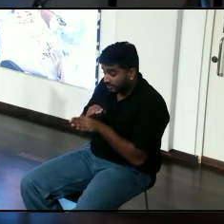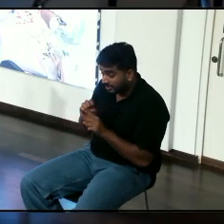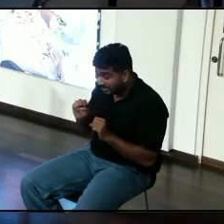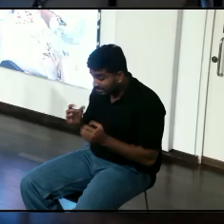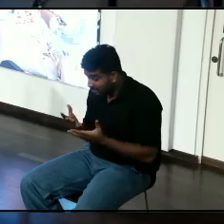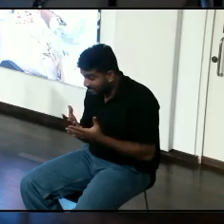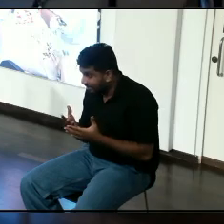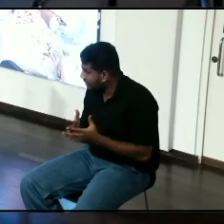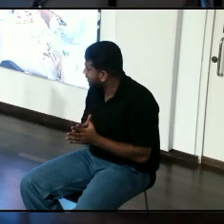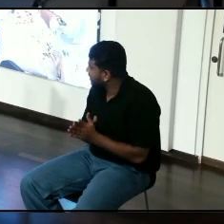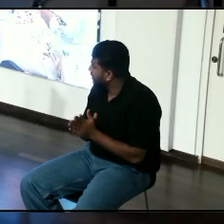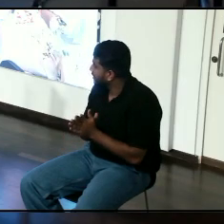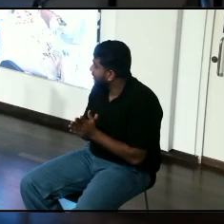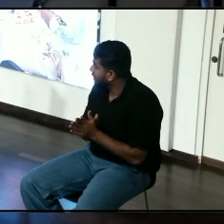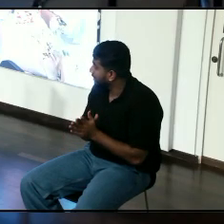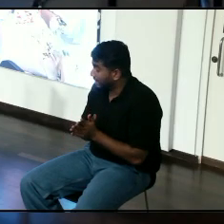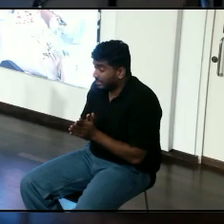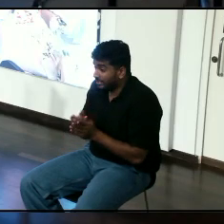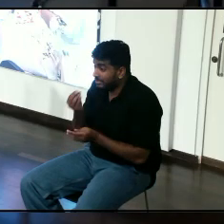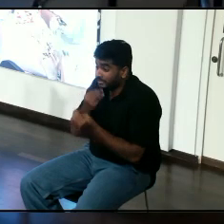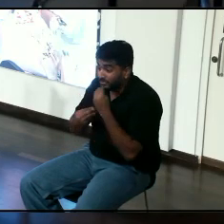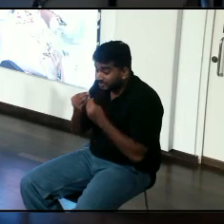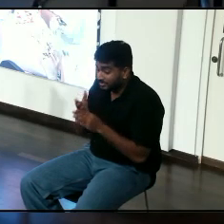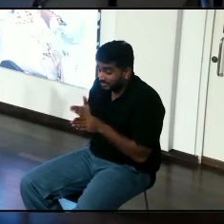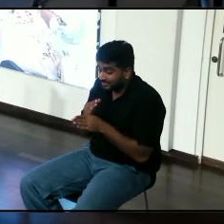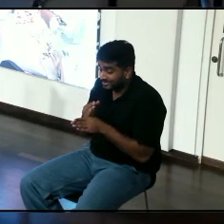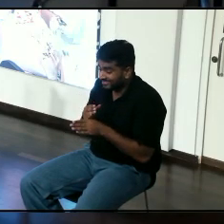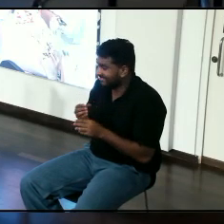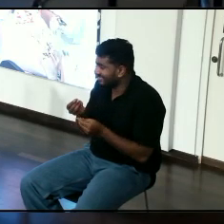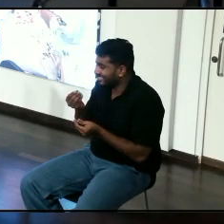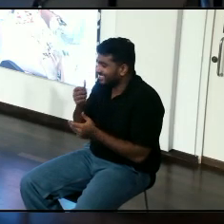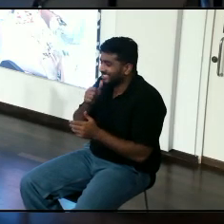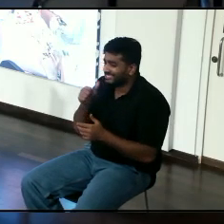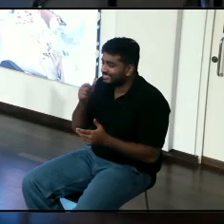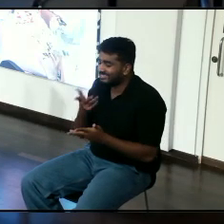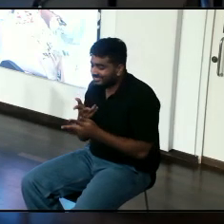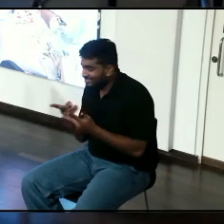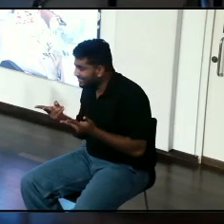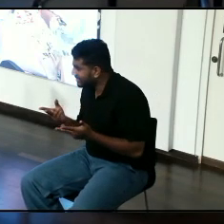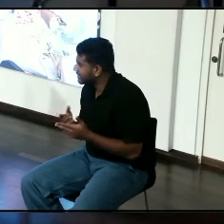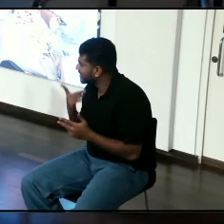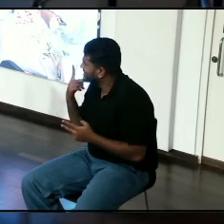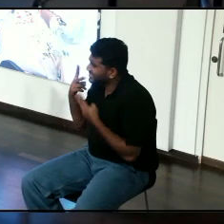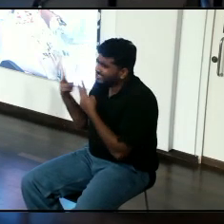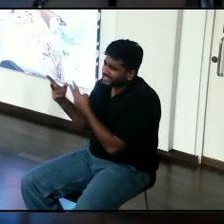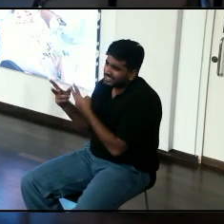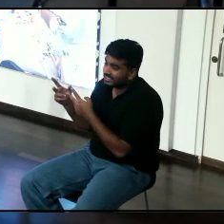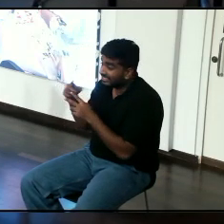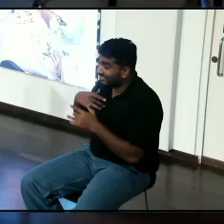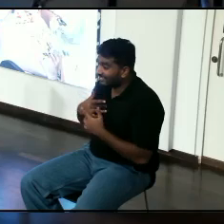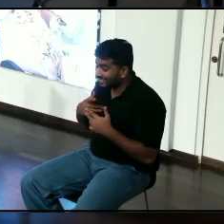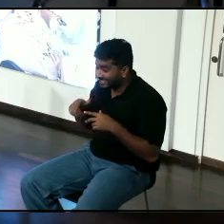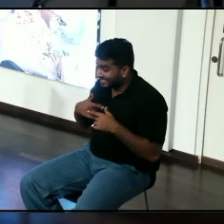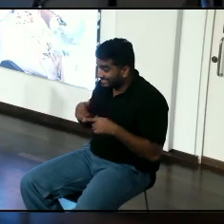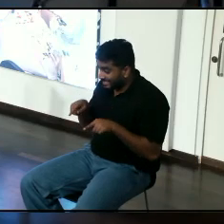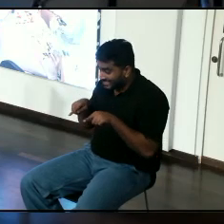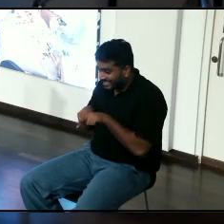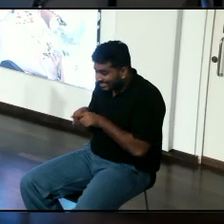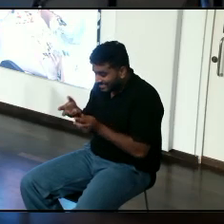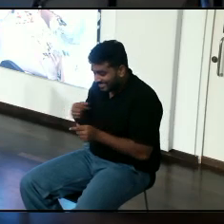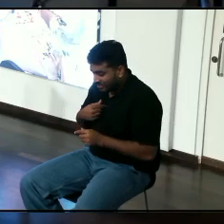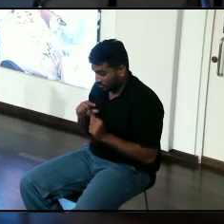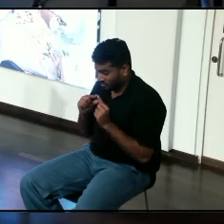sala grande for the main meal. I like this image because it almost feels like you're right there as part of the